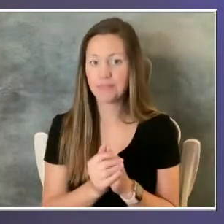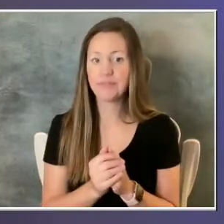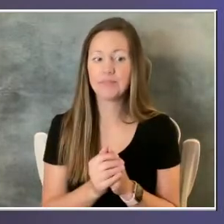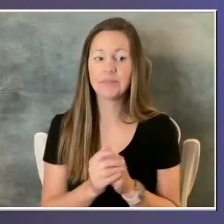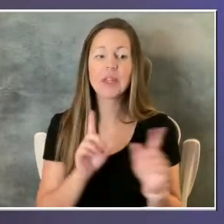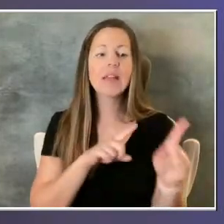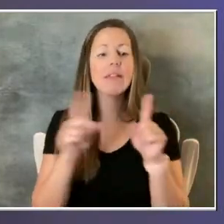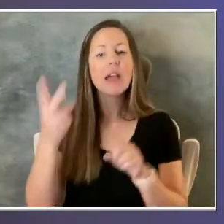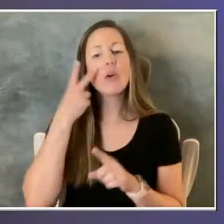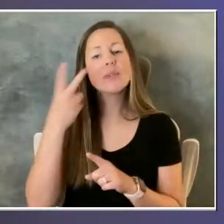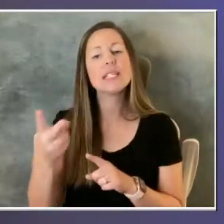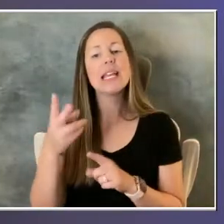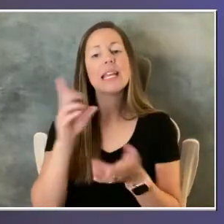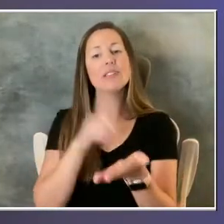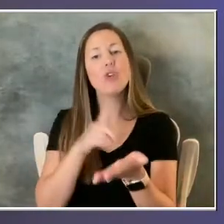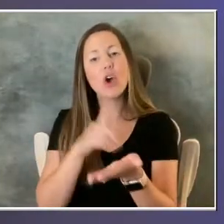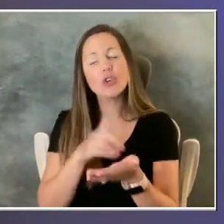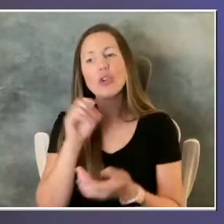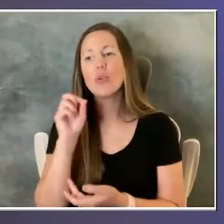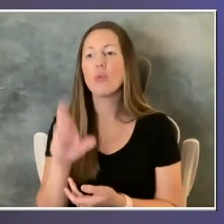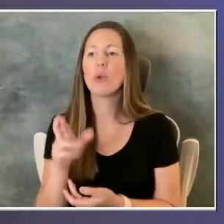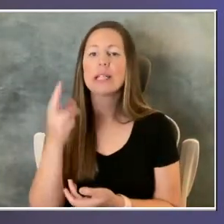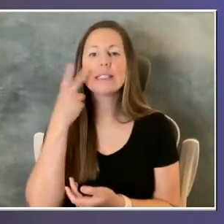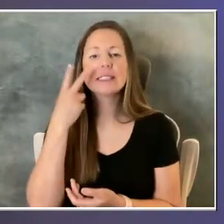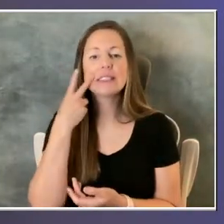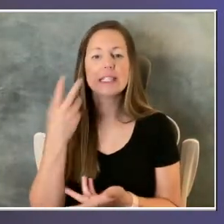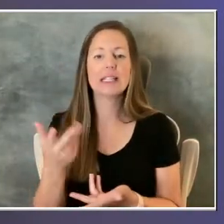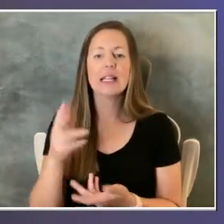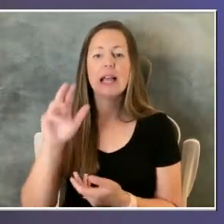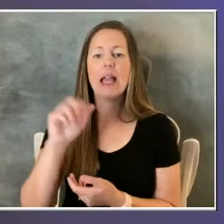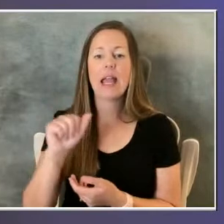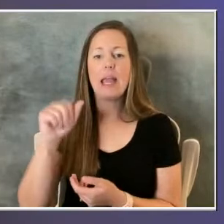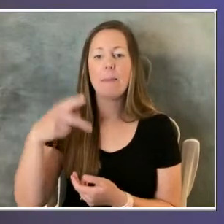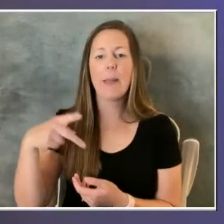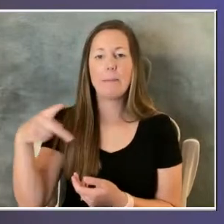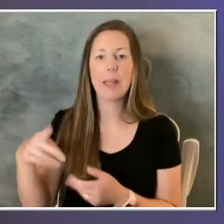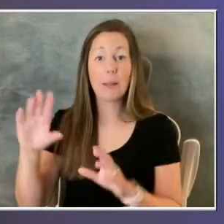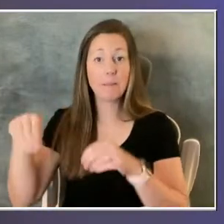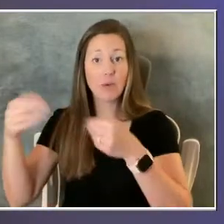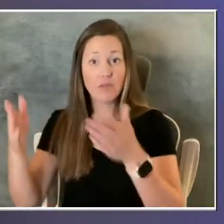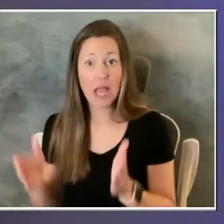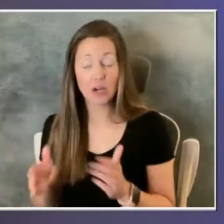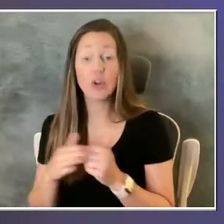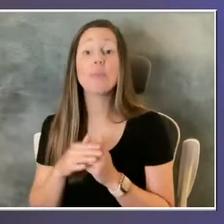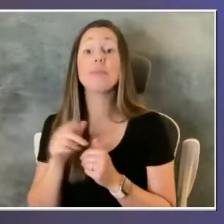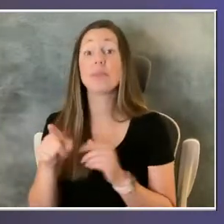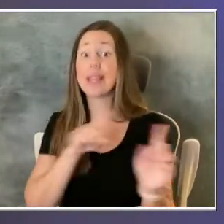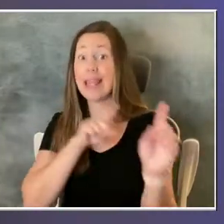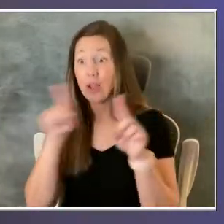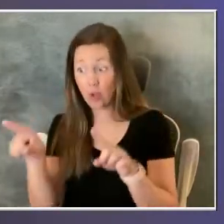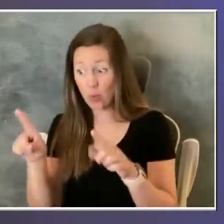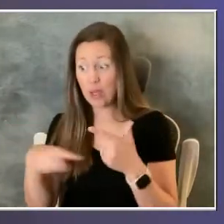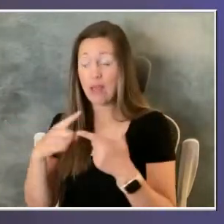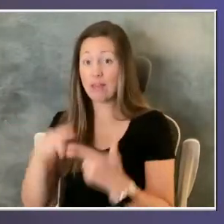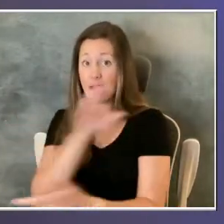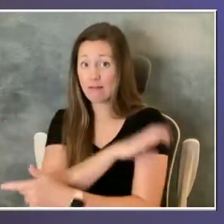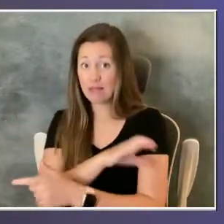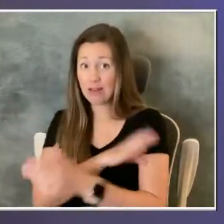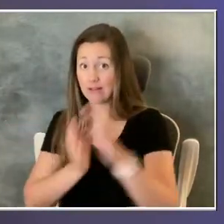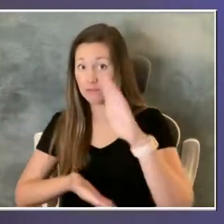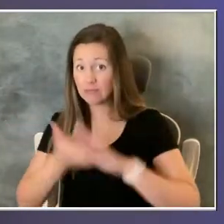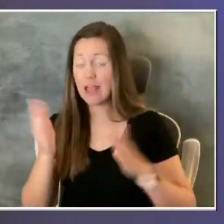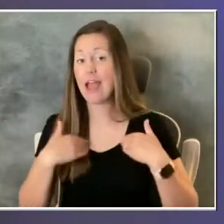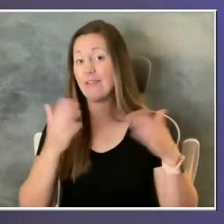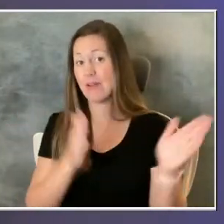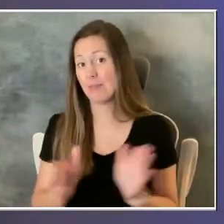endocrinologist, doctor, or APP's provider, they go home with the plan. Now, when they come back to us,